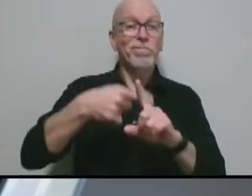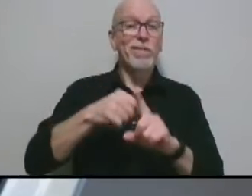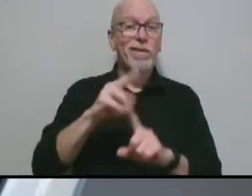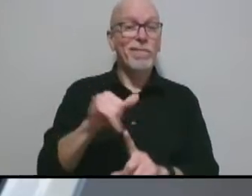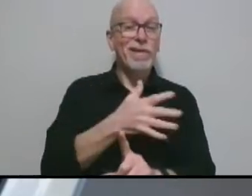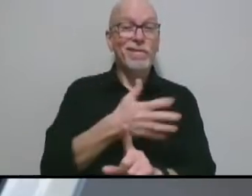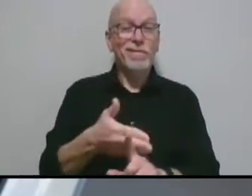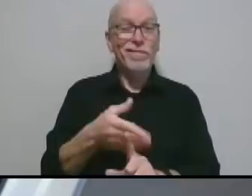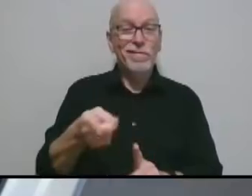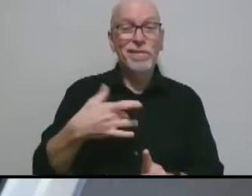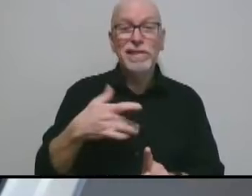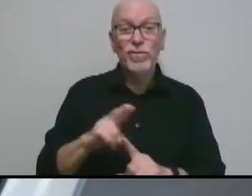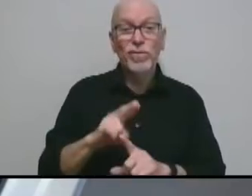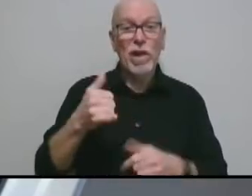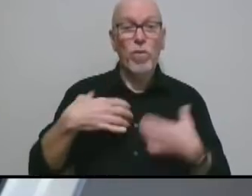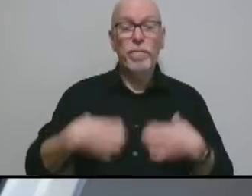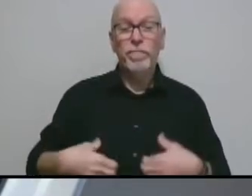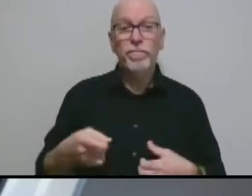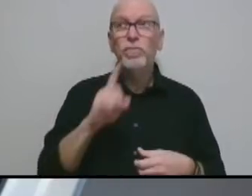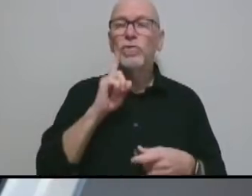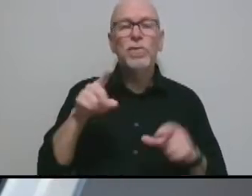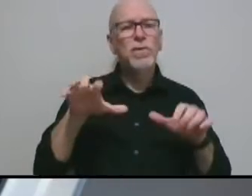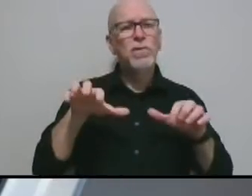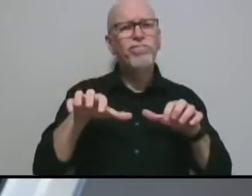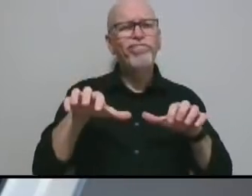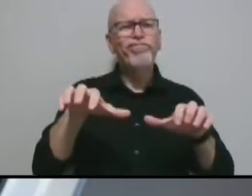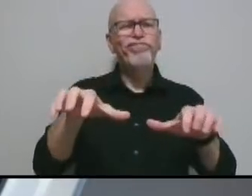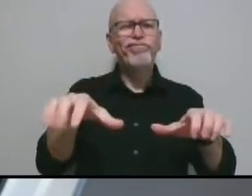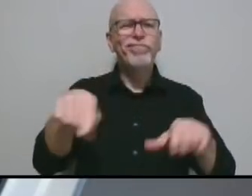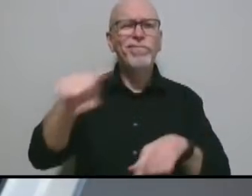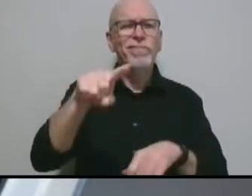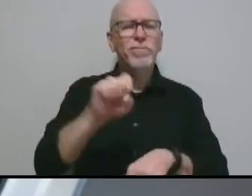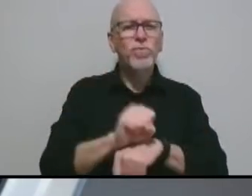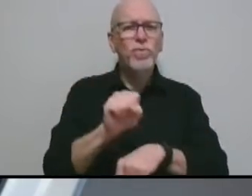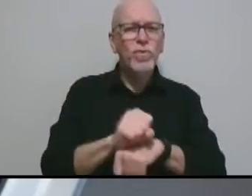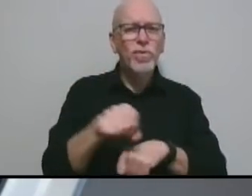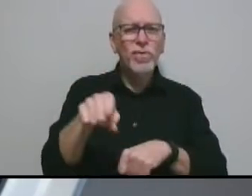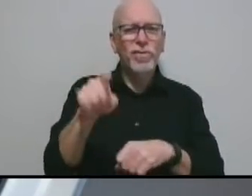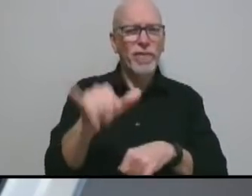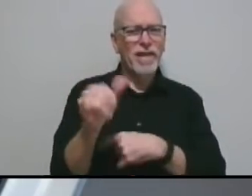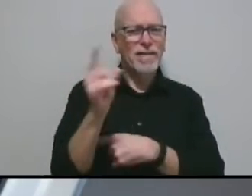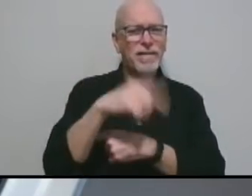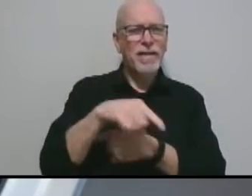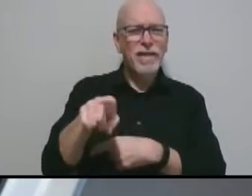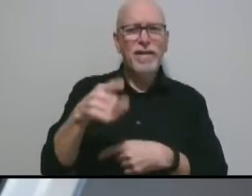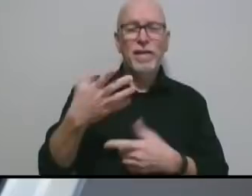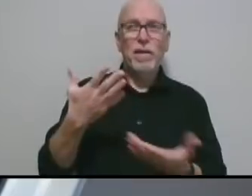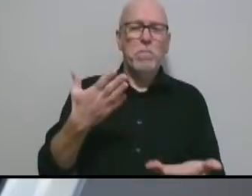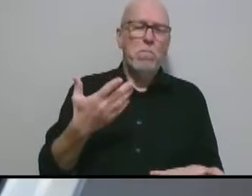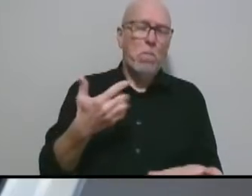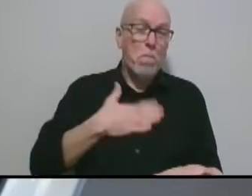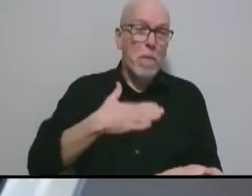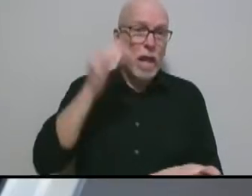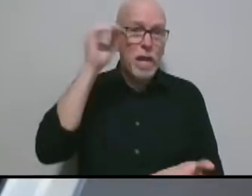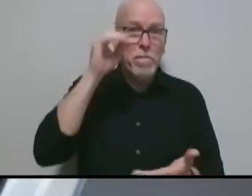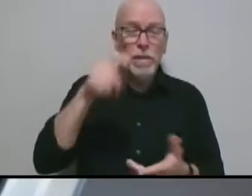was an enormous feat to pull off. And in my opinion, I may be biased, but it was